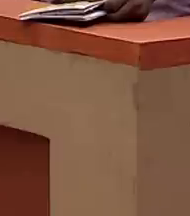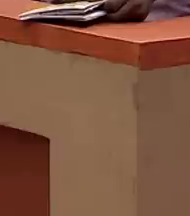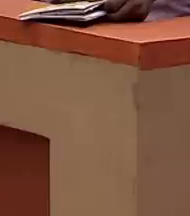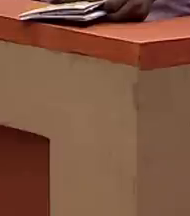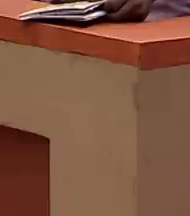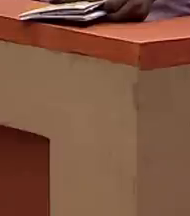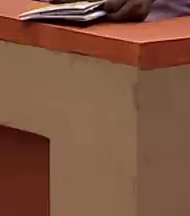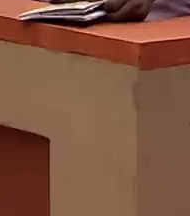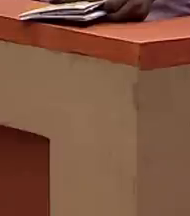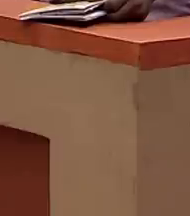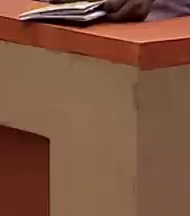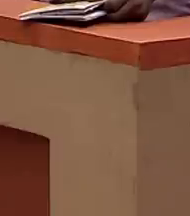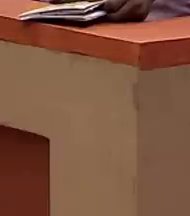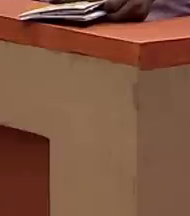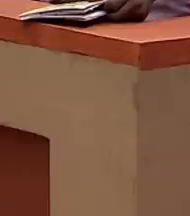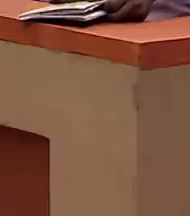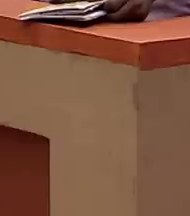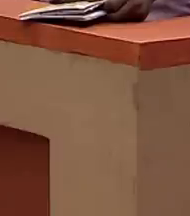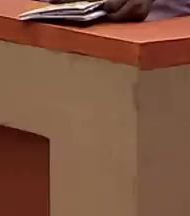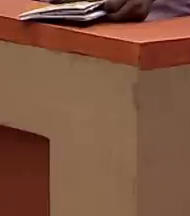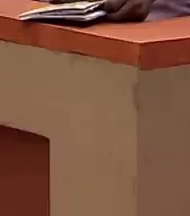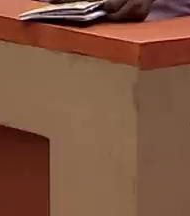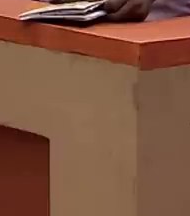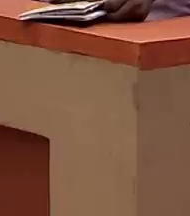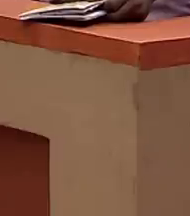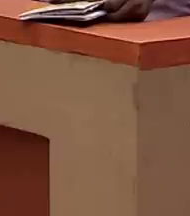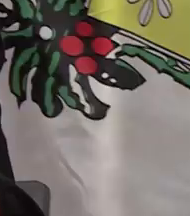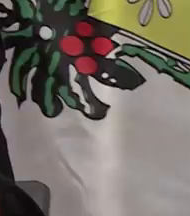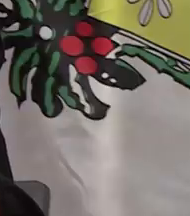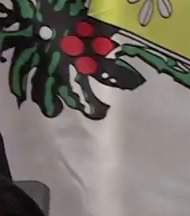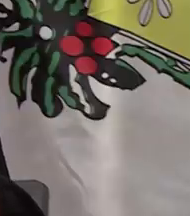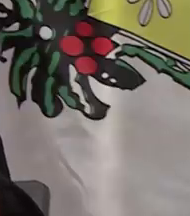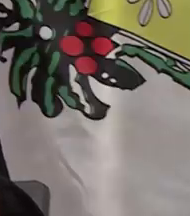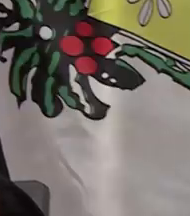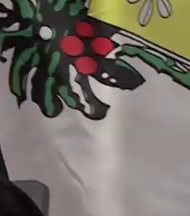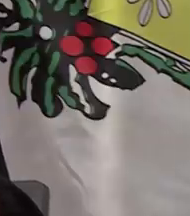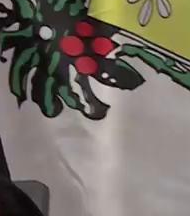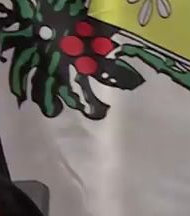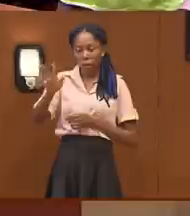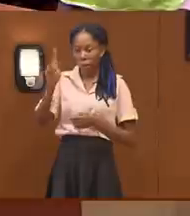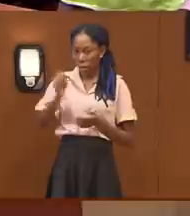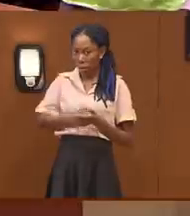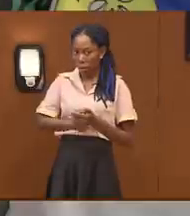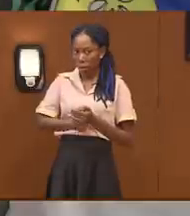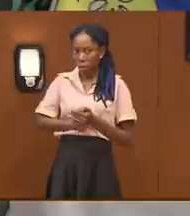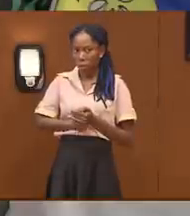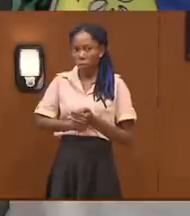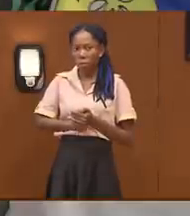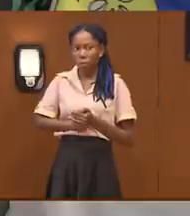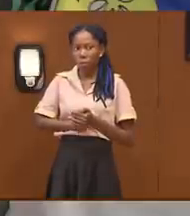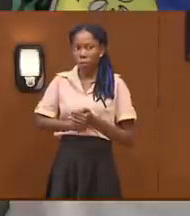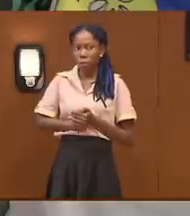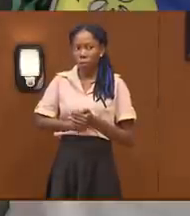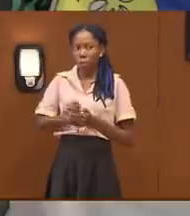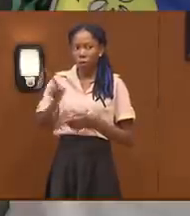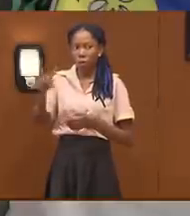Judge Fumi helps both parties to reach amicable settlement. After the break, Judge Fumi rules. You have